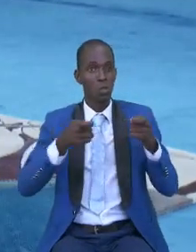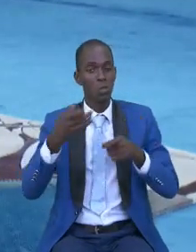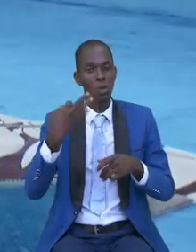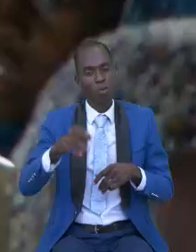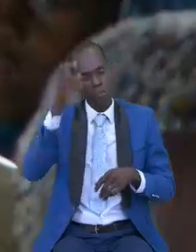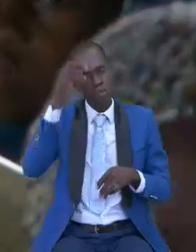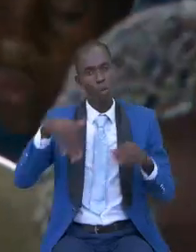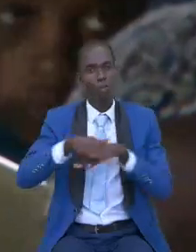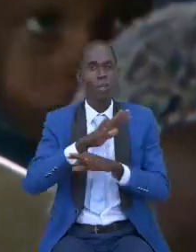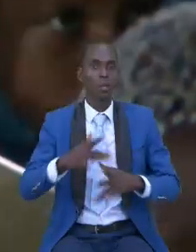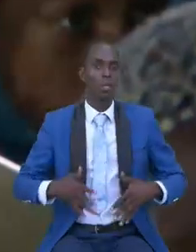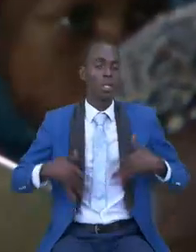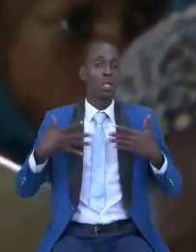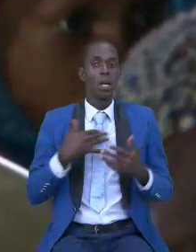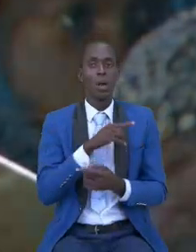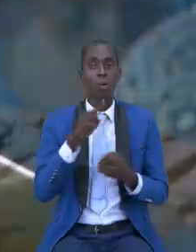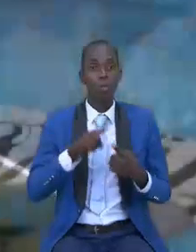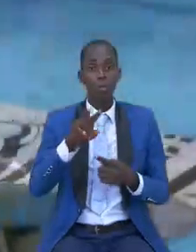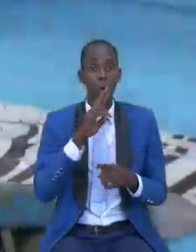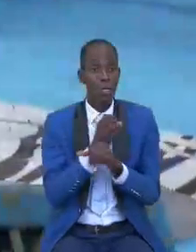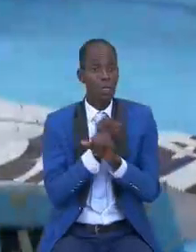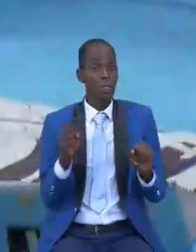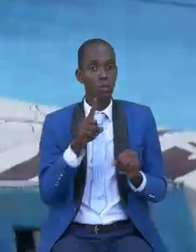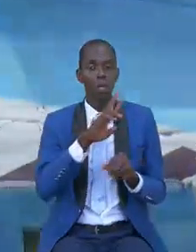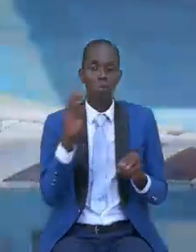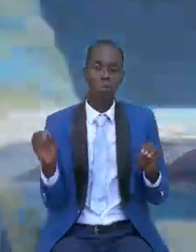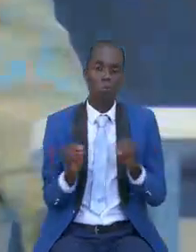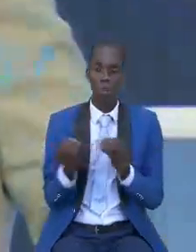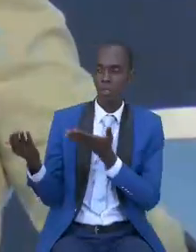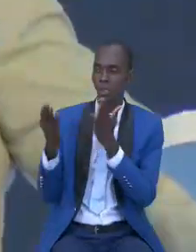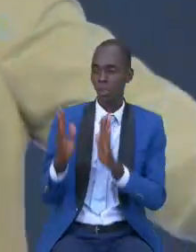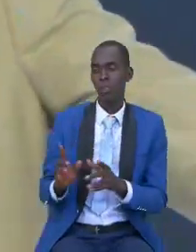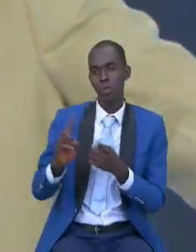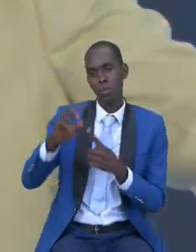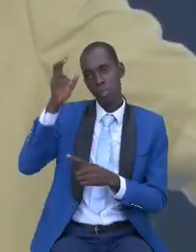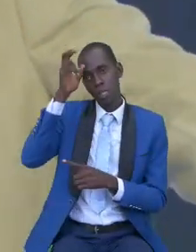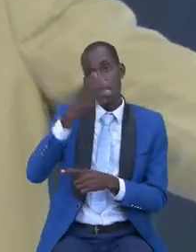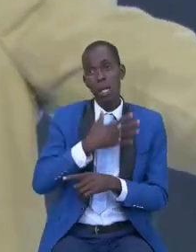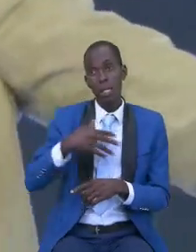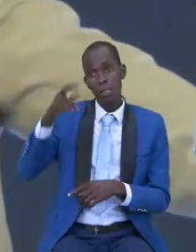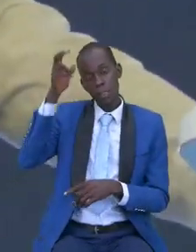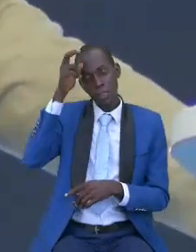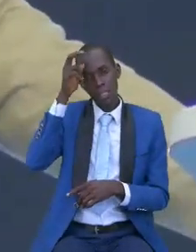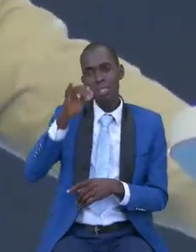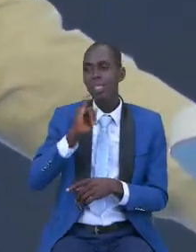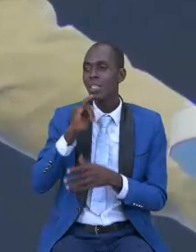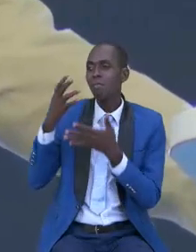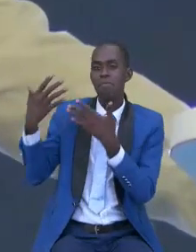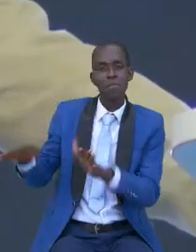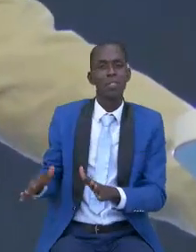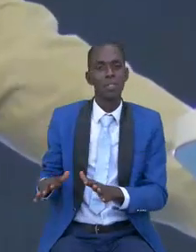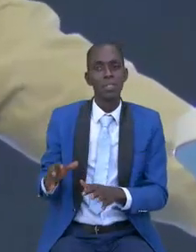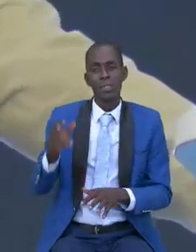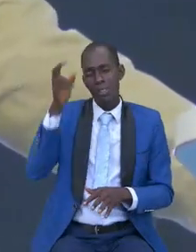life. And then when you are saved, you're no more a servant, and Satan is dumb. He doesn't know that he